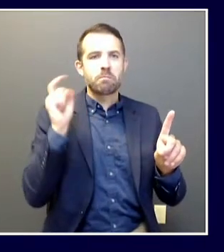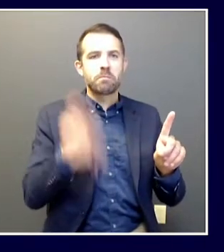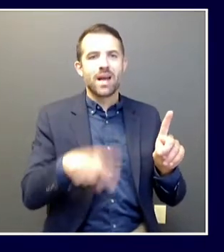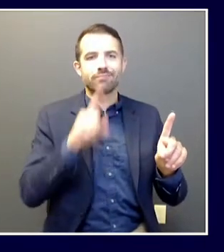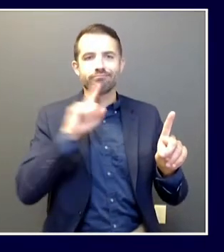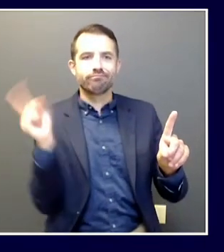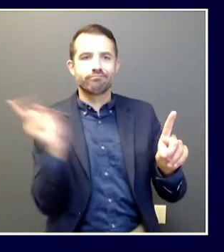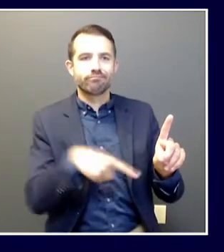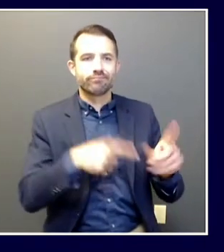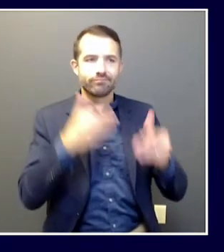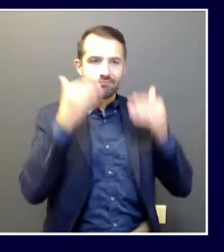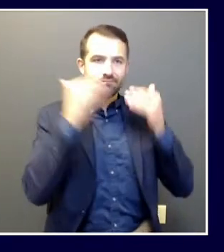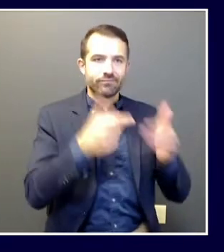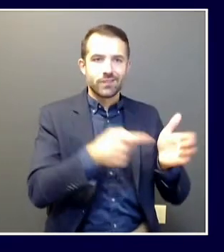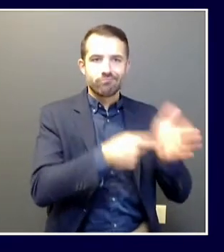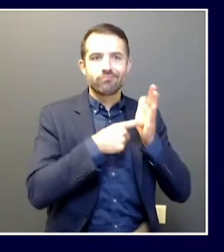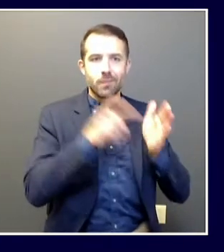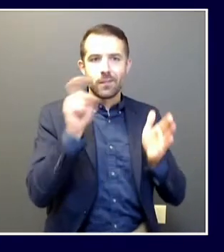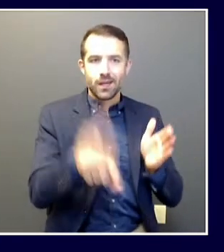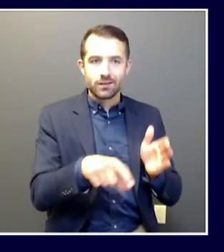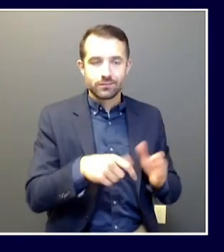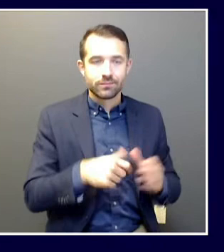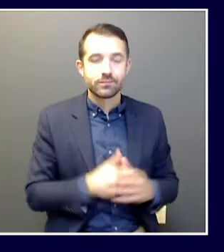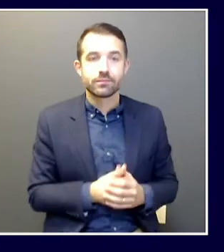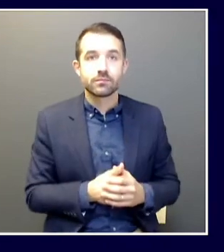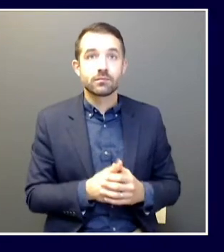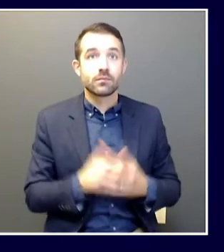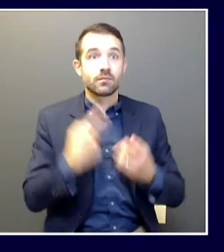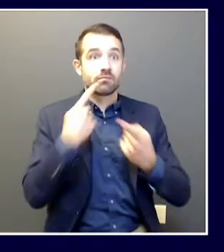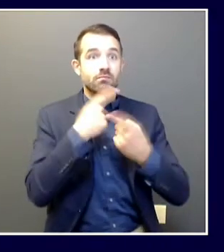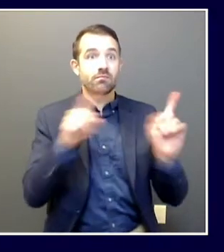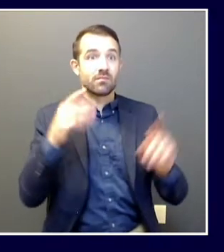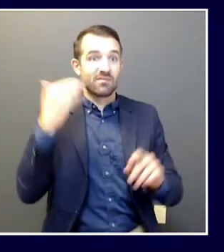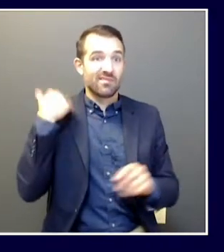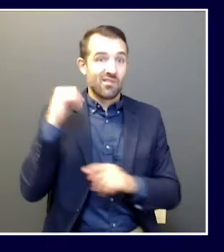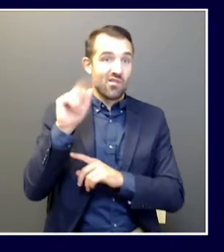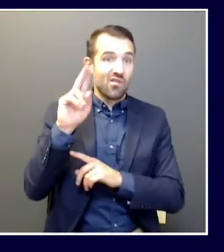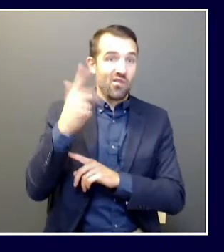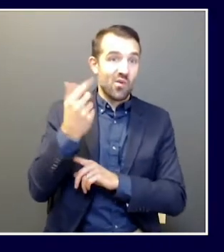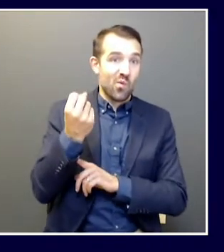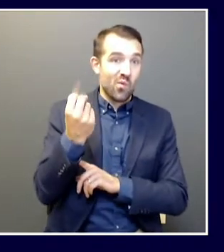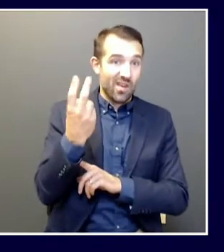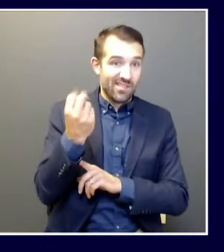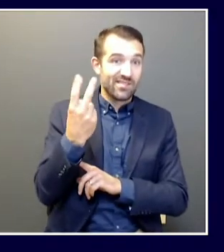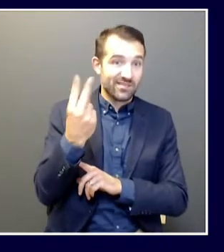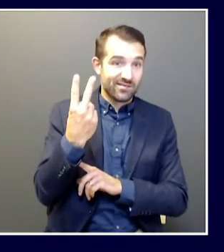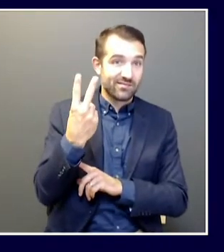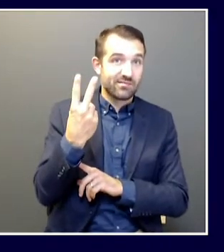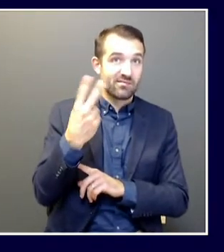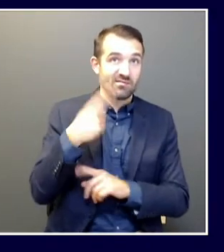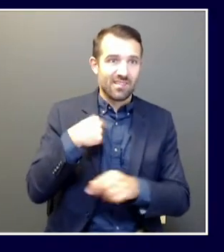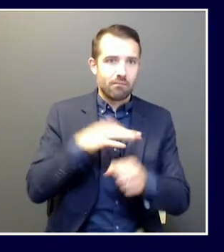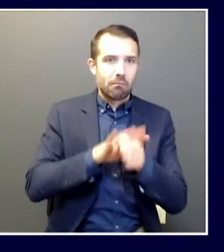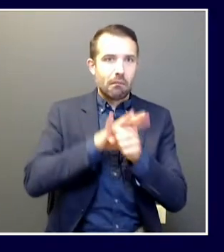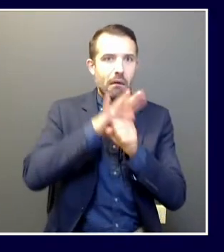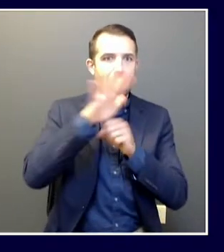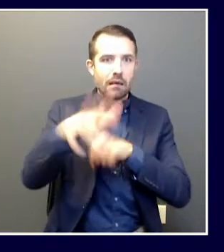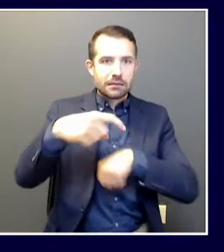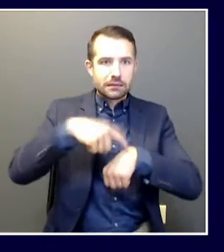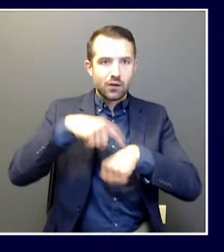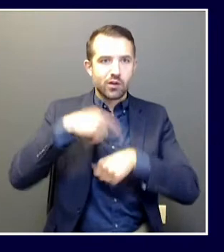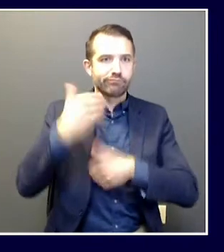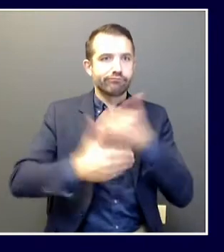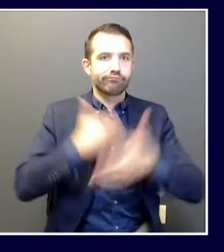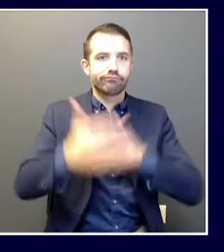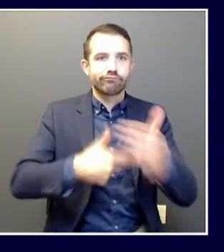when we first announced this in August 12th for facilities to work with their workforce to get them fully vaccinated by